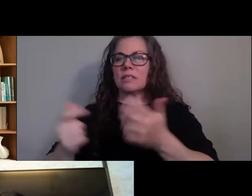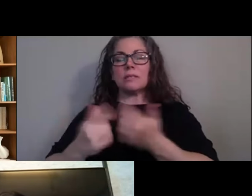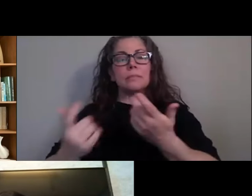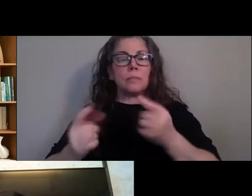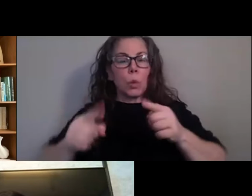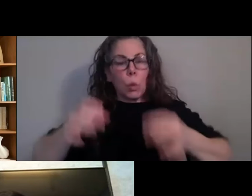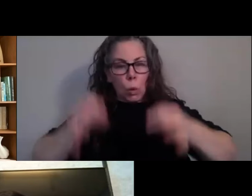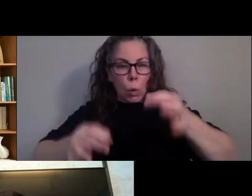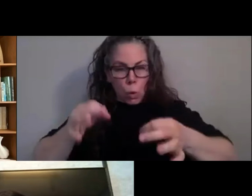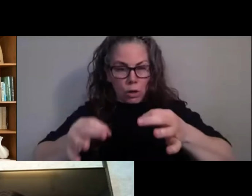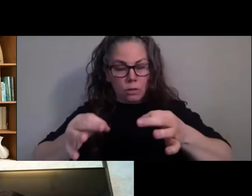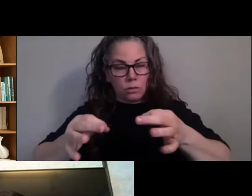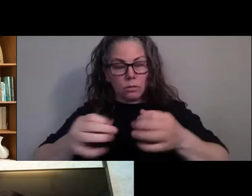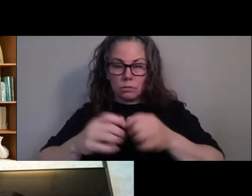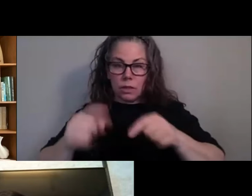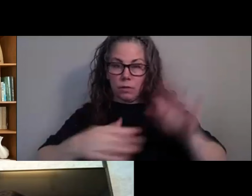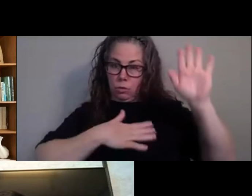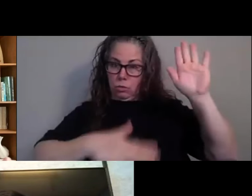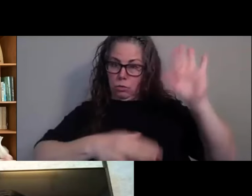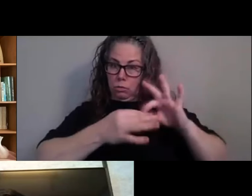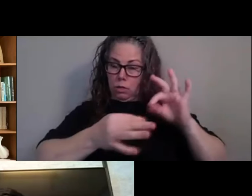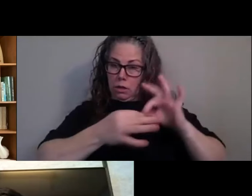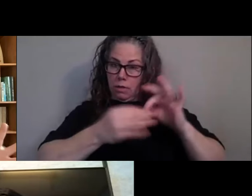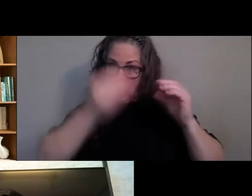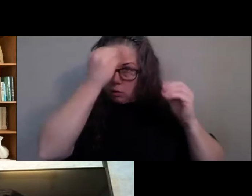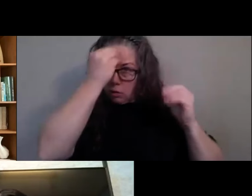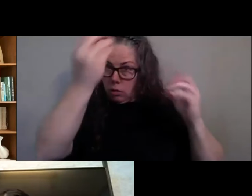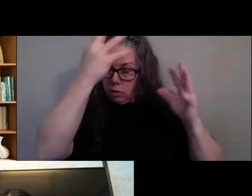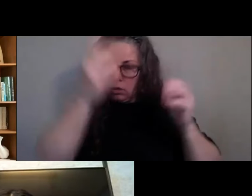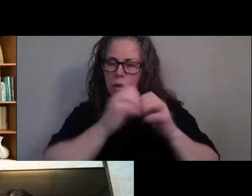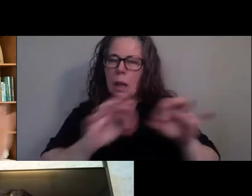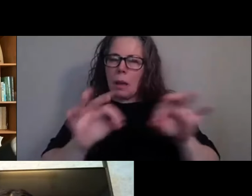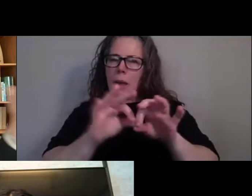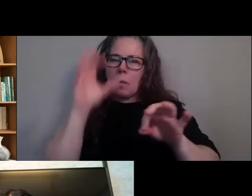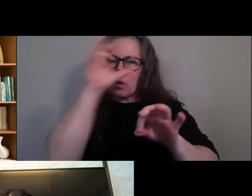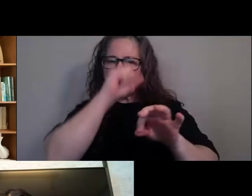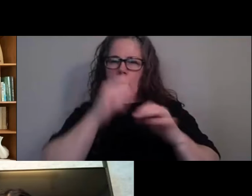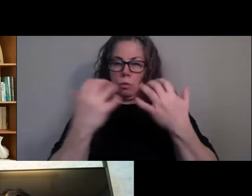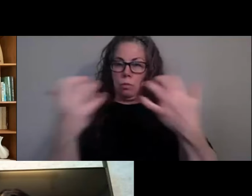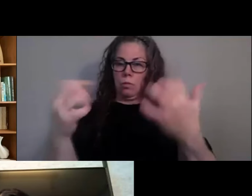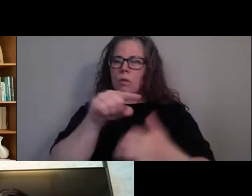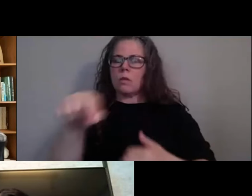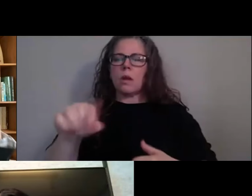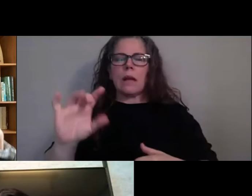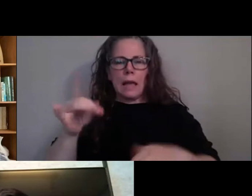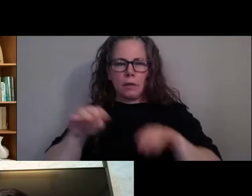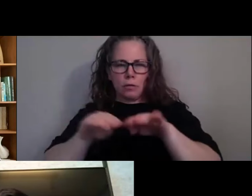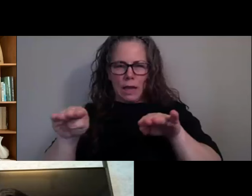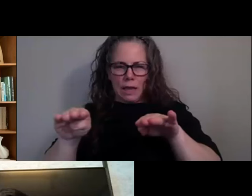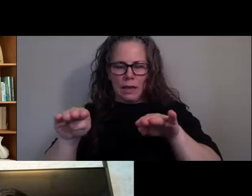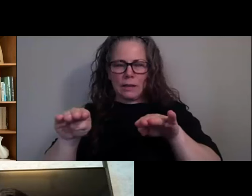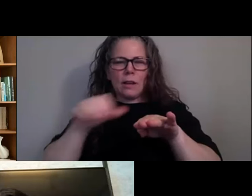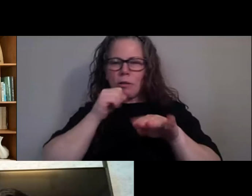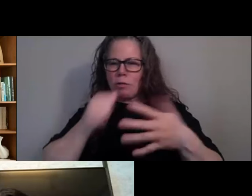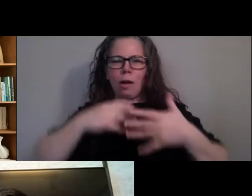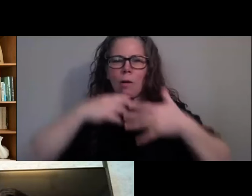court, pretend you're talking to folks in, or children in the eighth grade, because it'll stop you from using overly